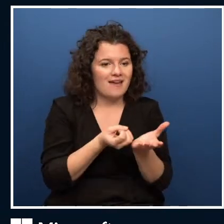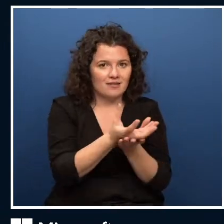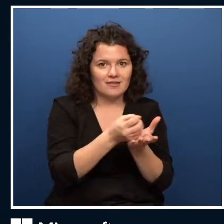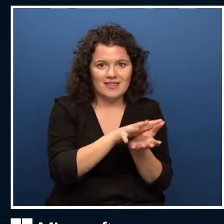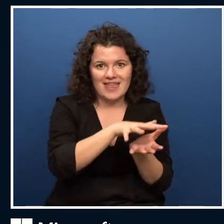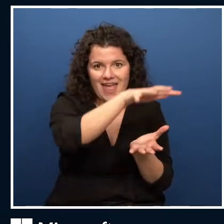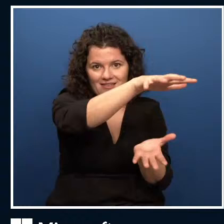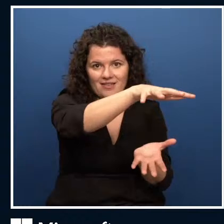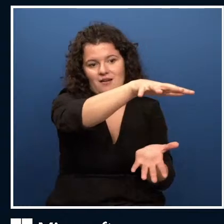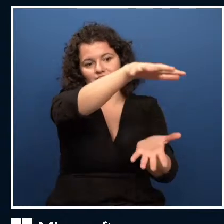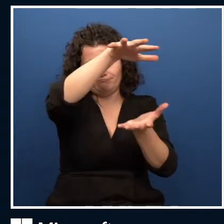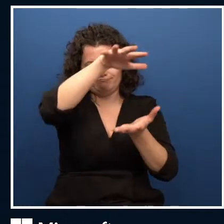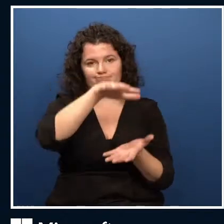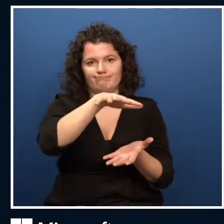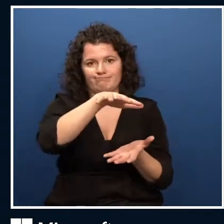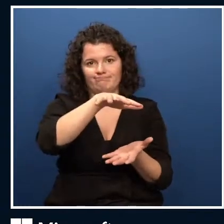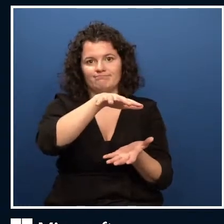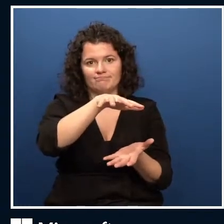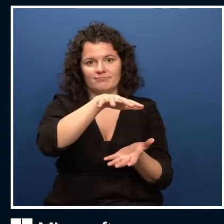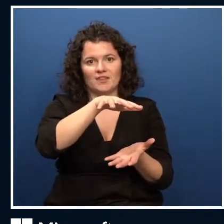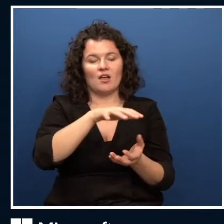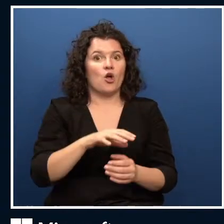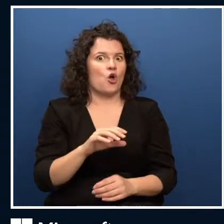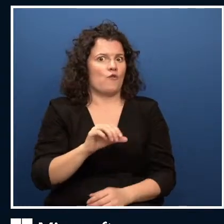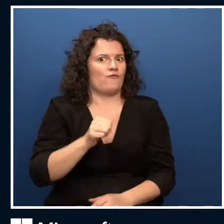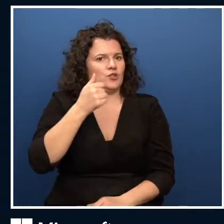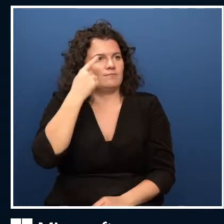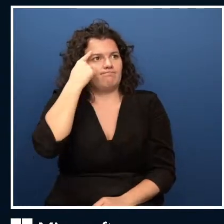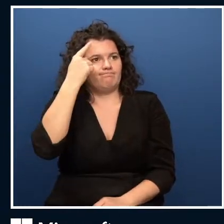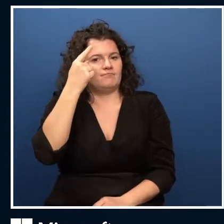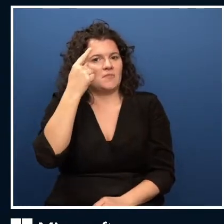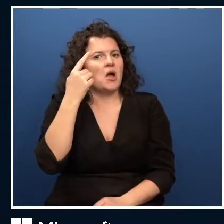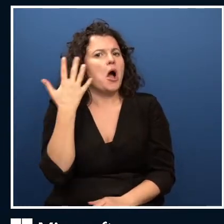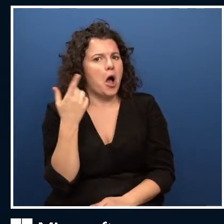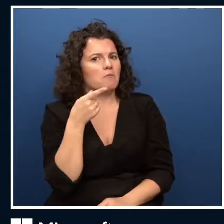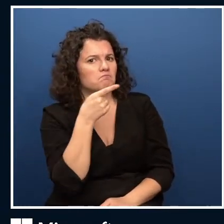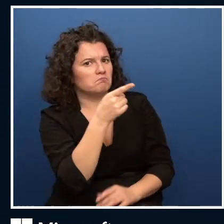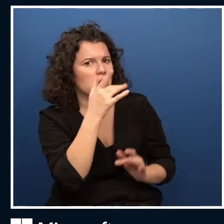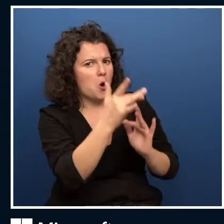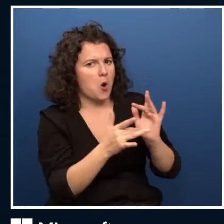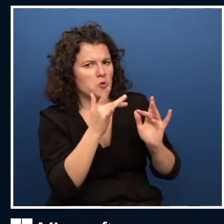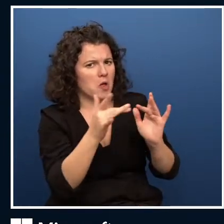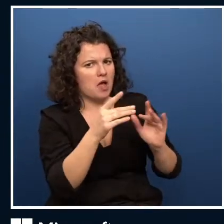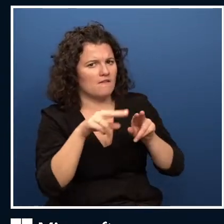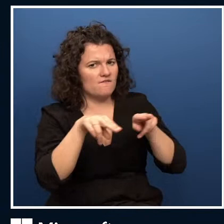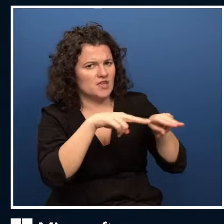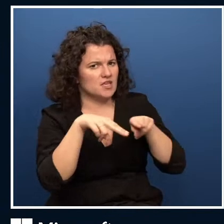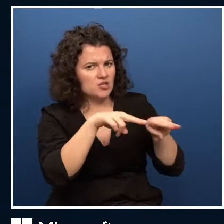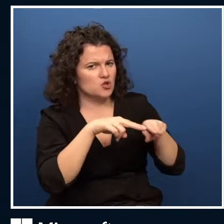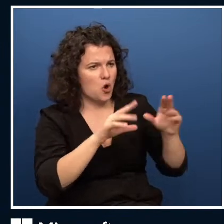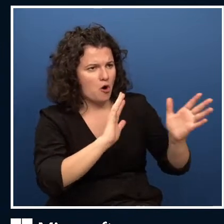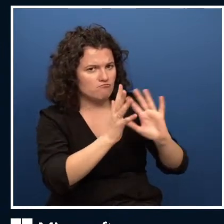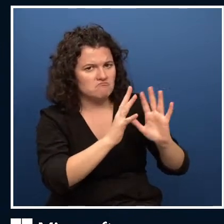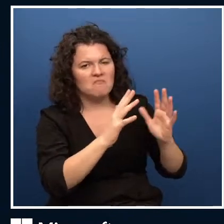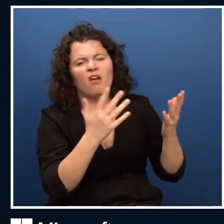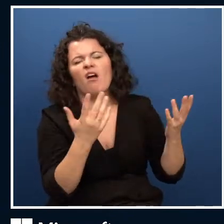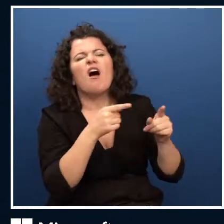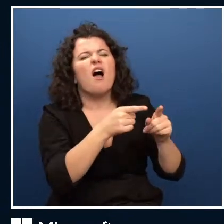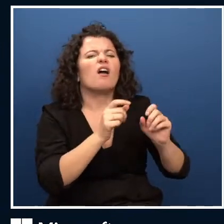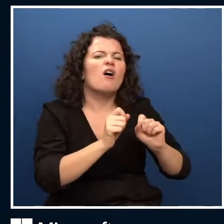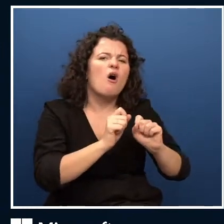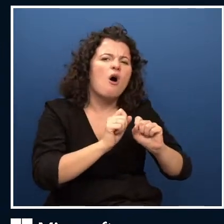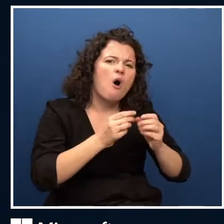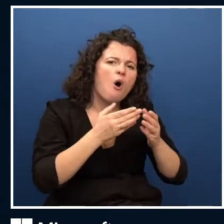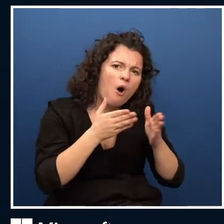initially thought I would just use the data that is available on the internet from online forums or Kaggle,